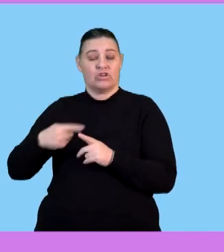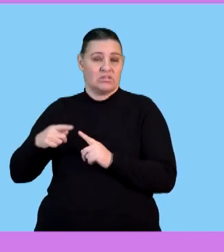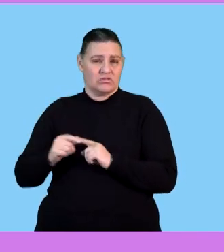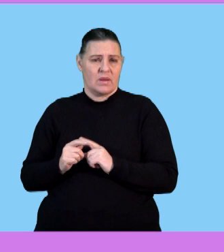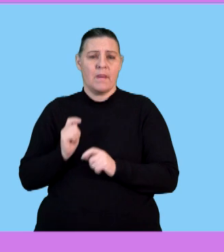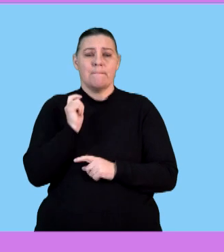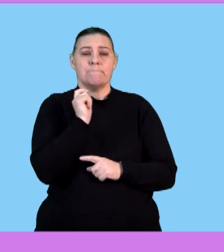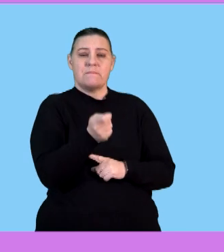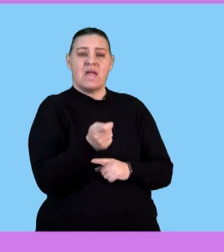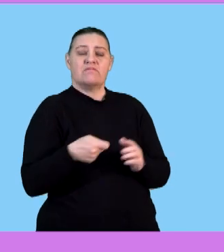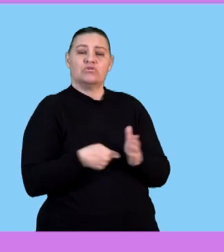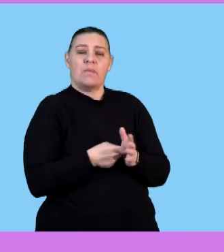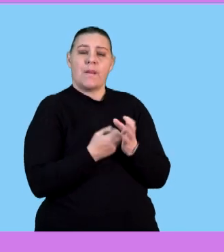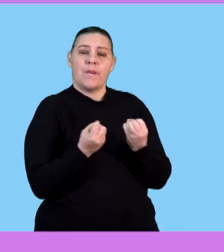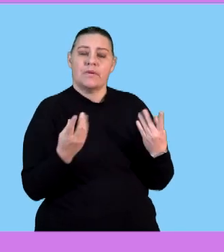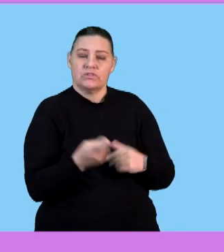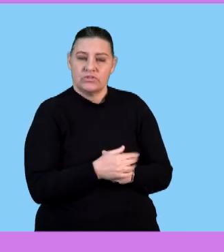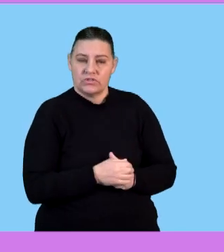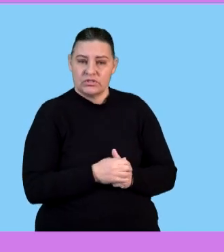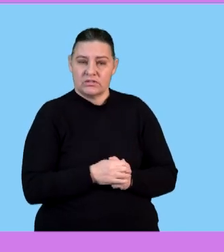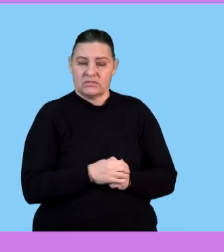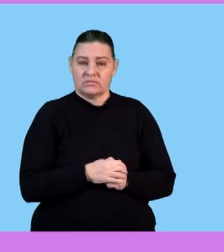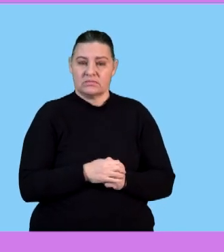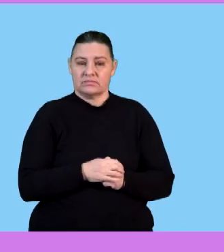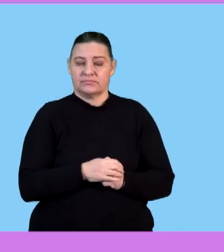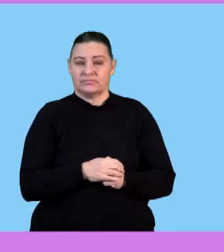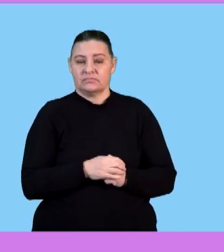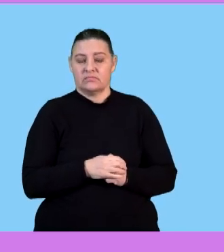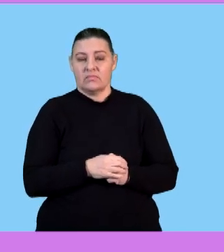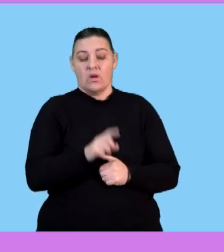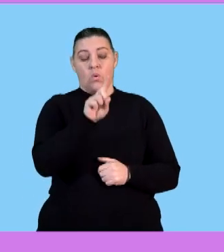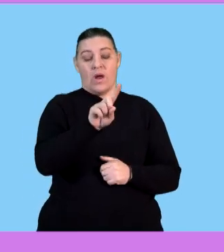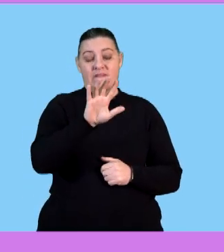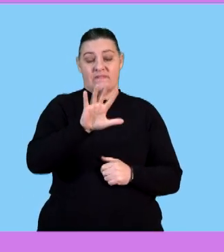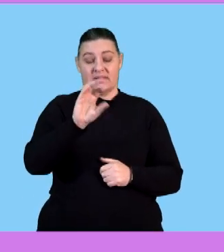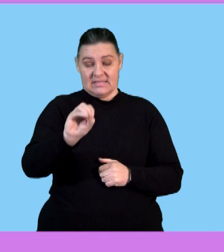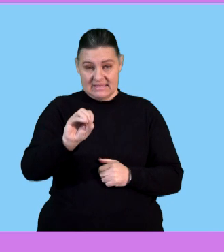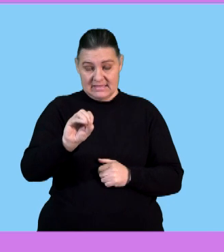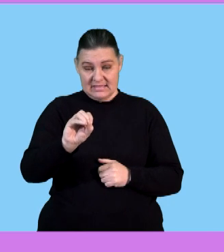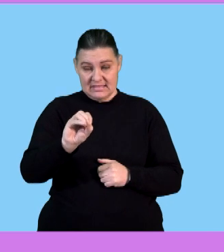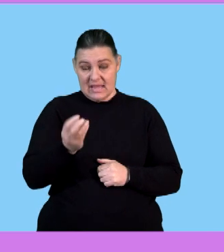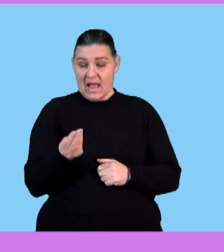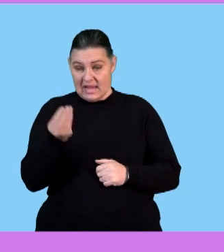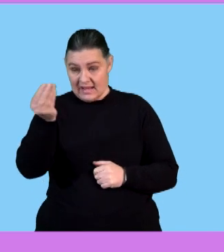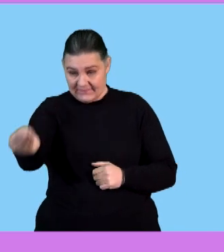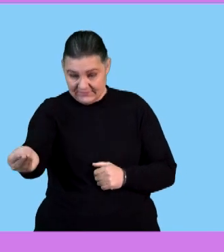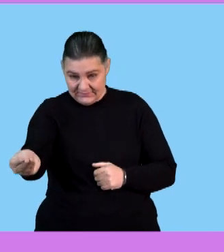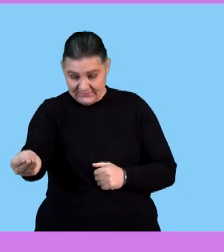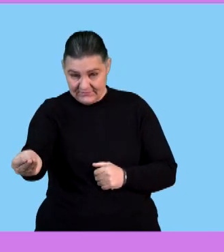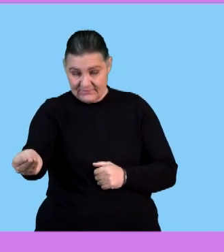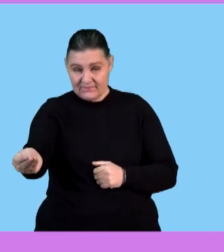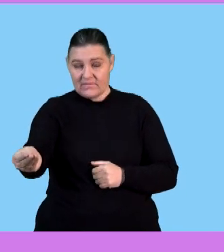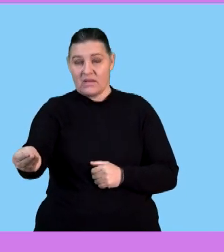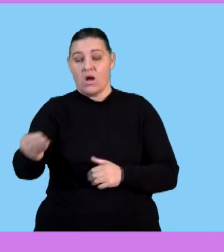her shopping. All right, so what we would do is we'll take the 150 Rand that she gave to the cashier, minus